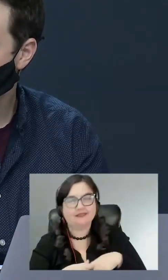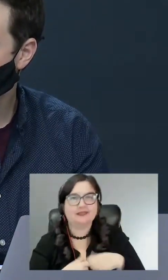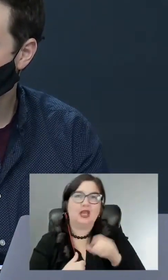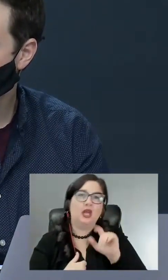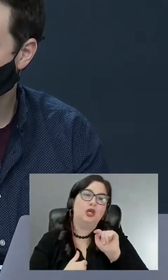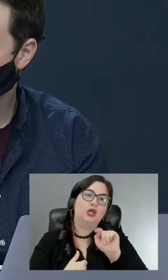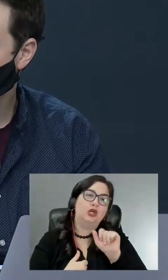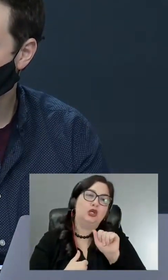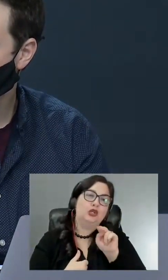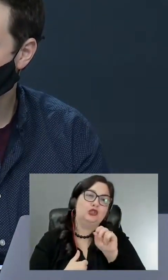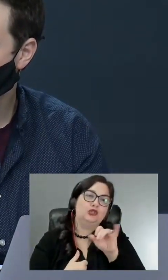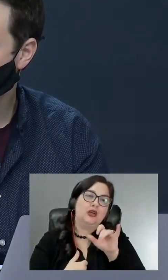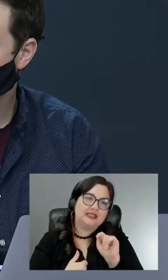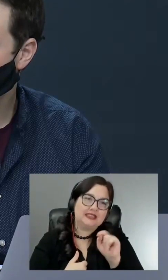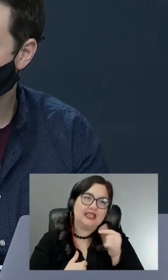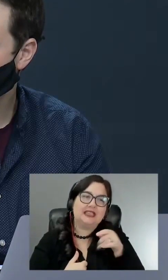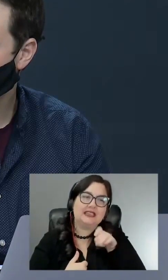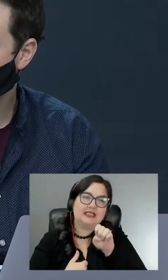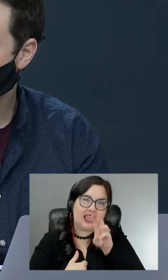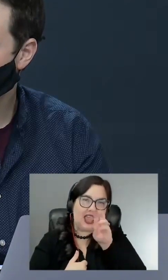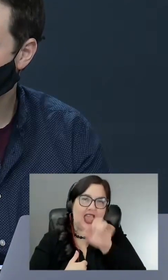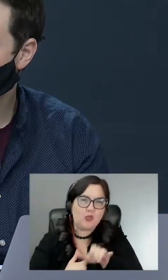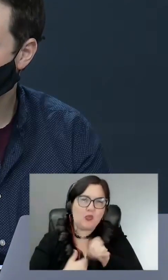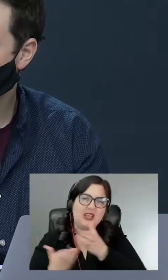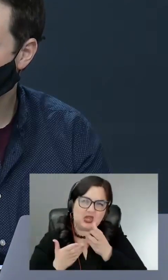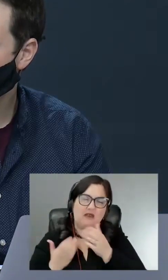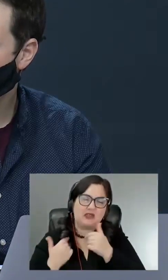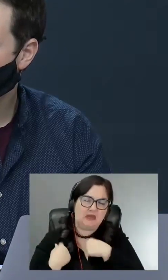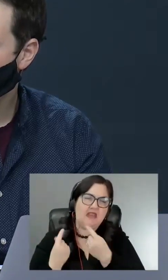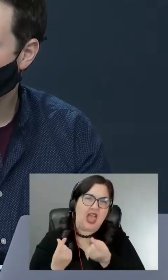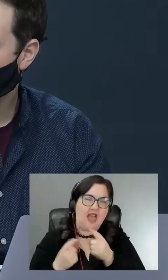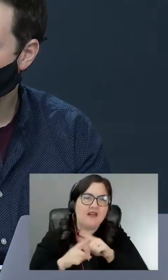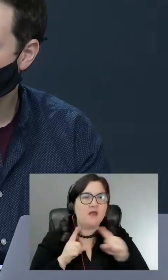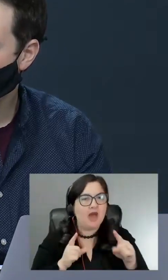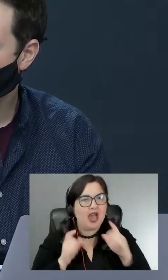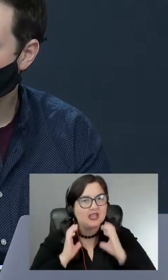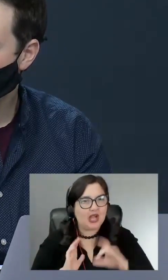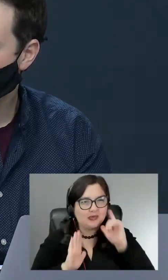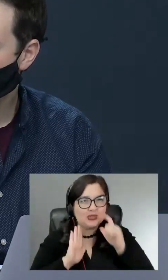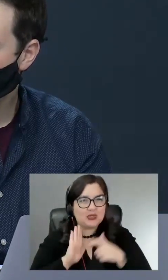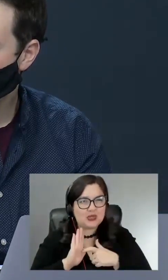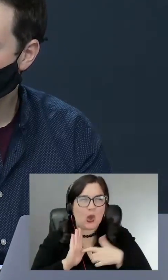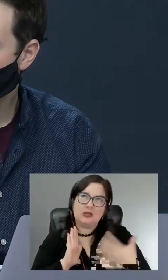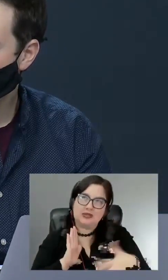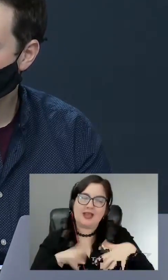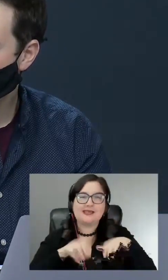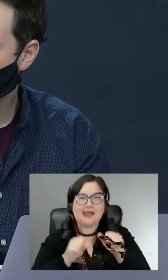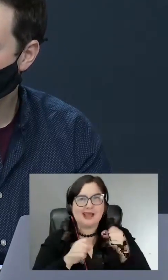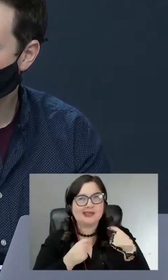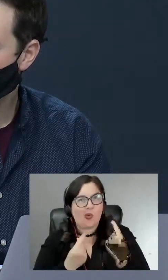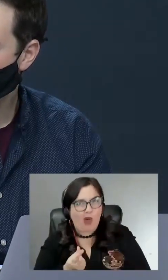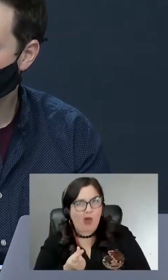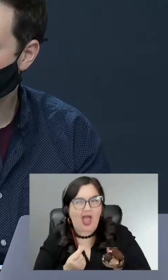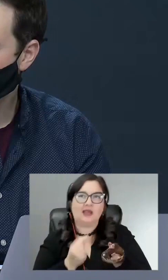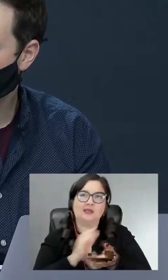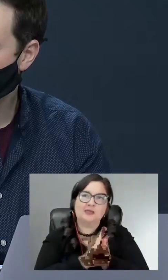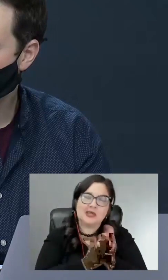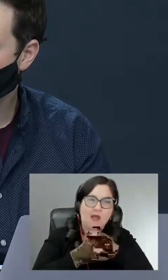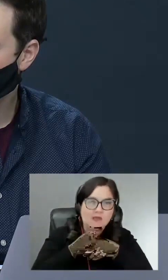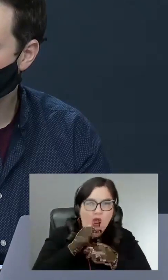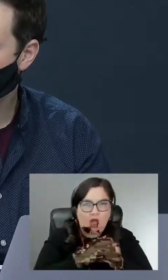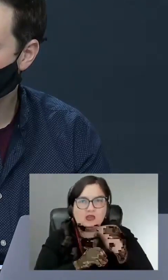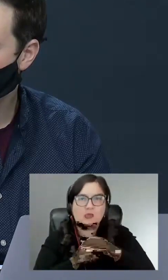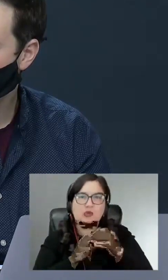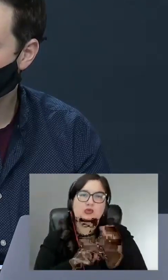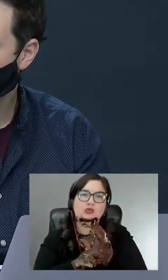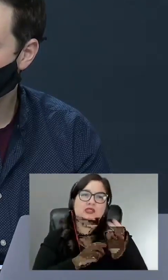whatnot, and what we've seen with those customers is that, it takes a while for them to get really comfortable with those services. And so, we really